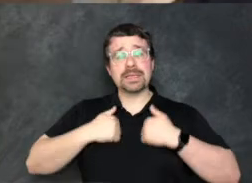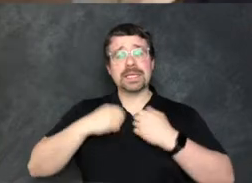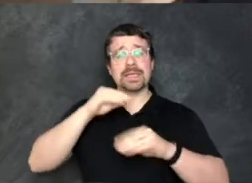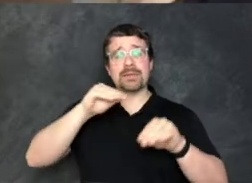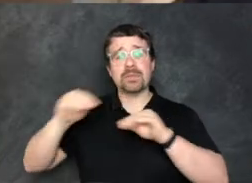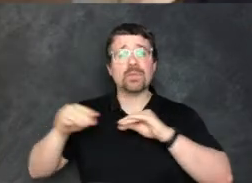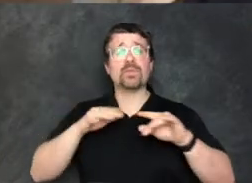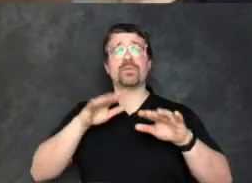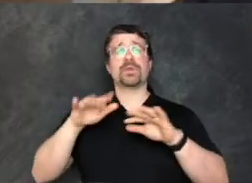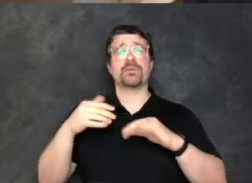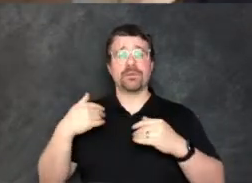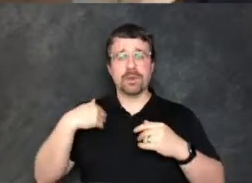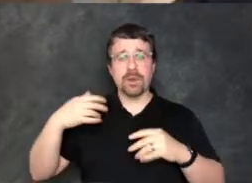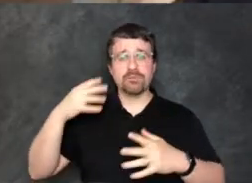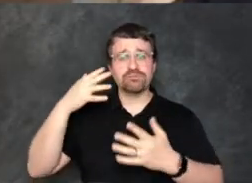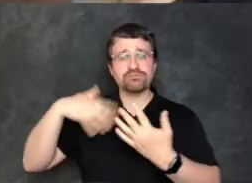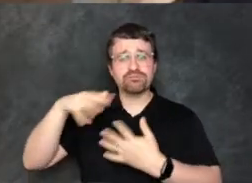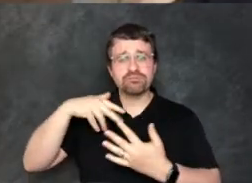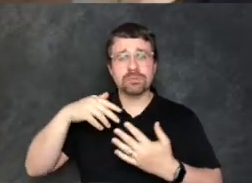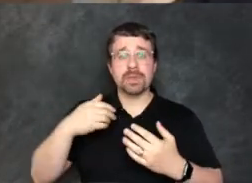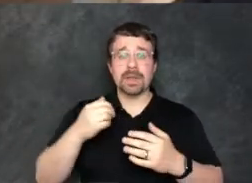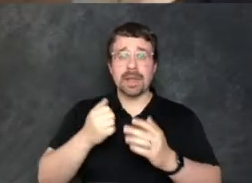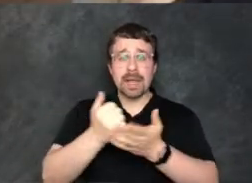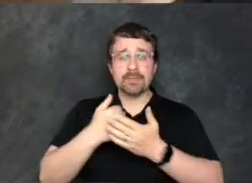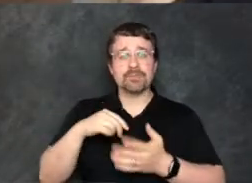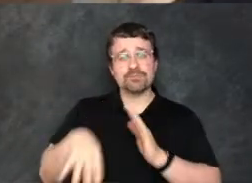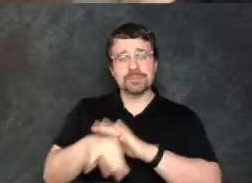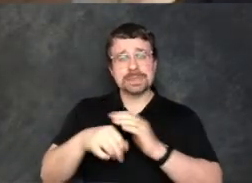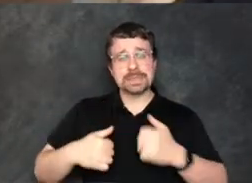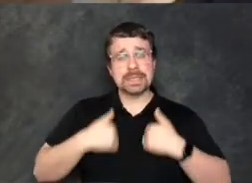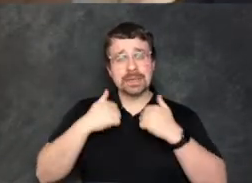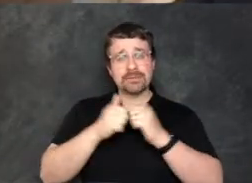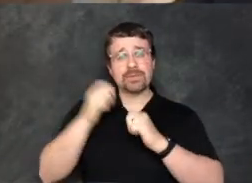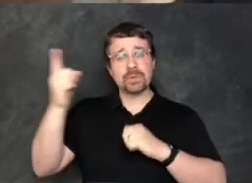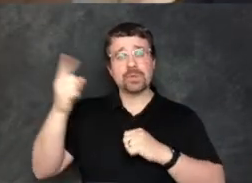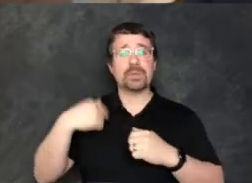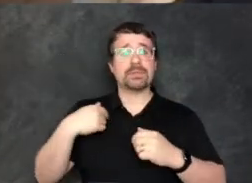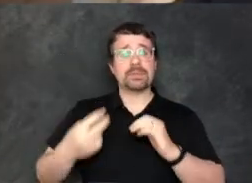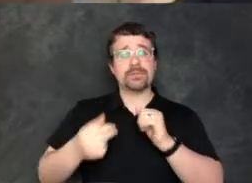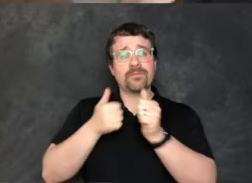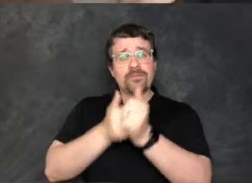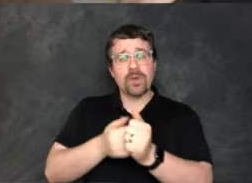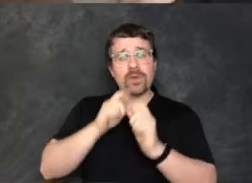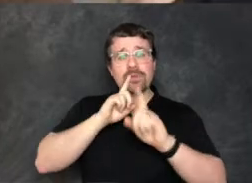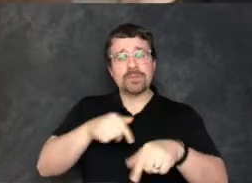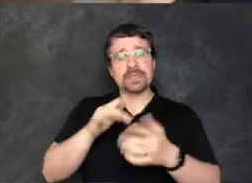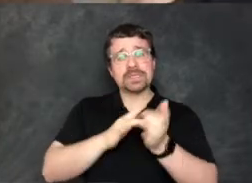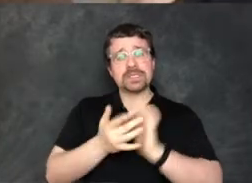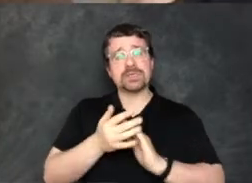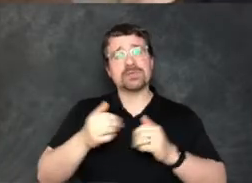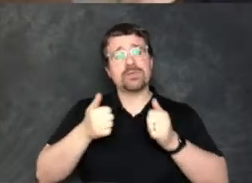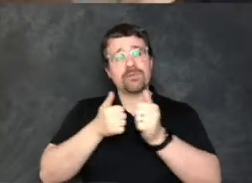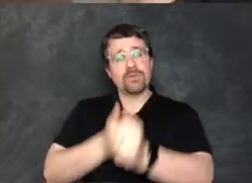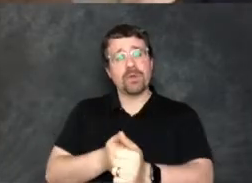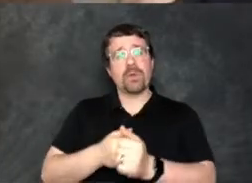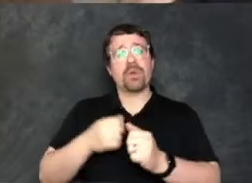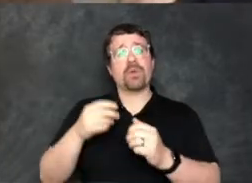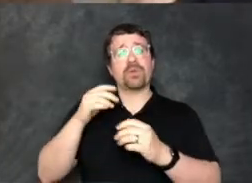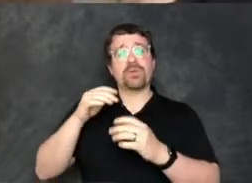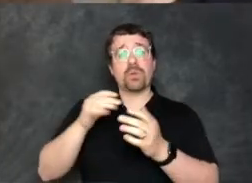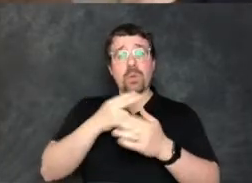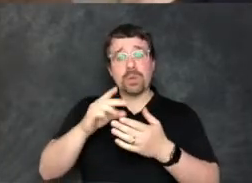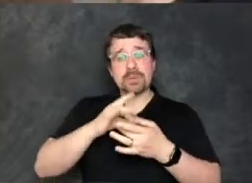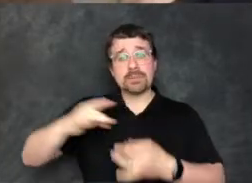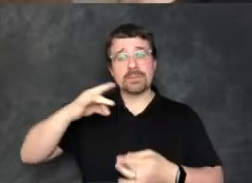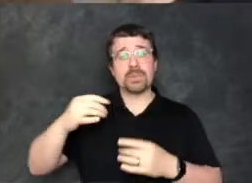Loving God, in whom we live and move and have our being, help us to choose life in you, that we may keep the commands of Jesus,